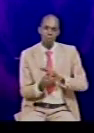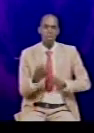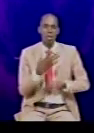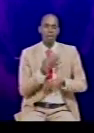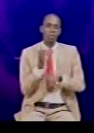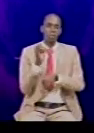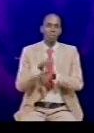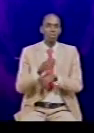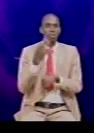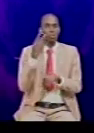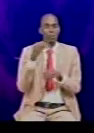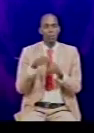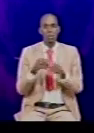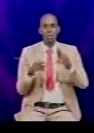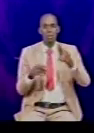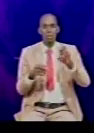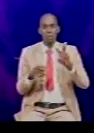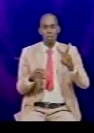verse